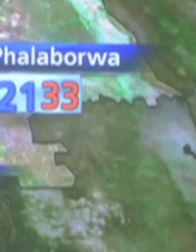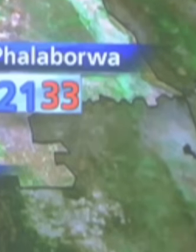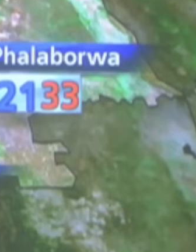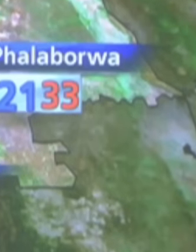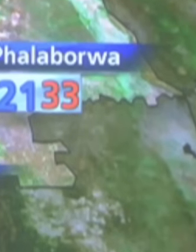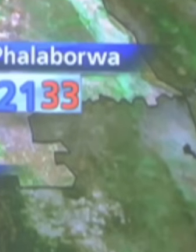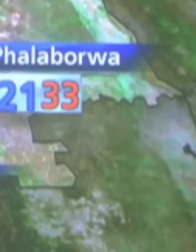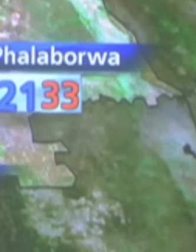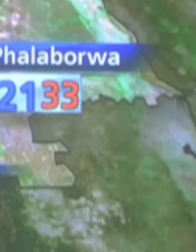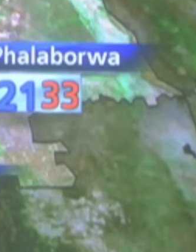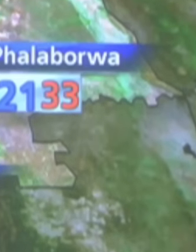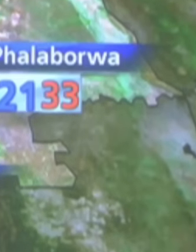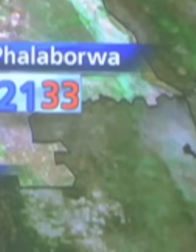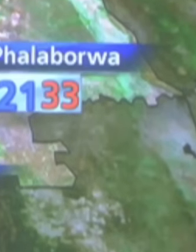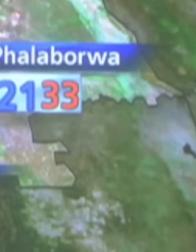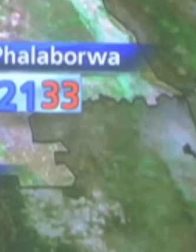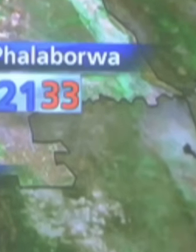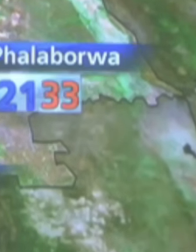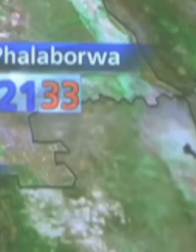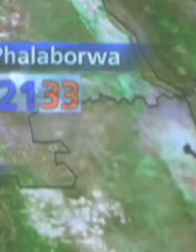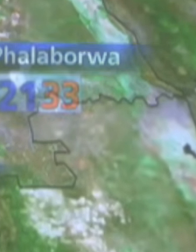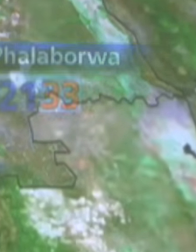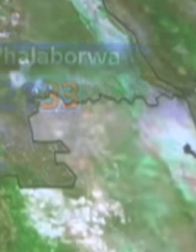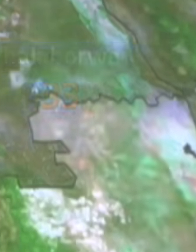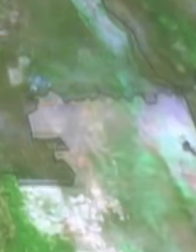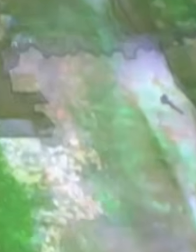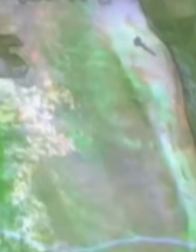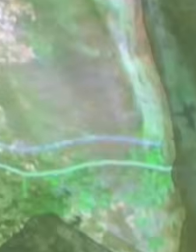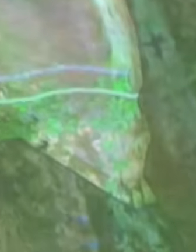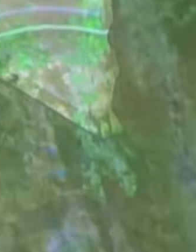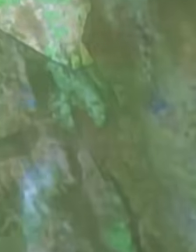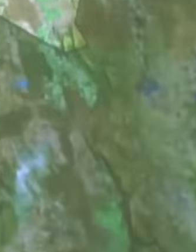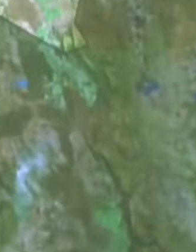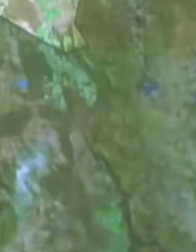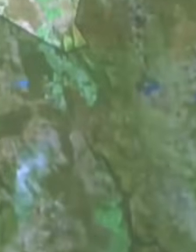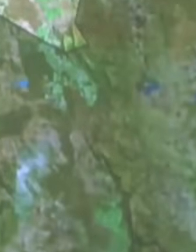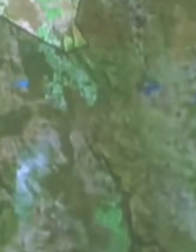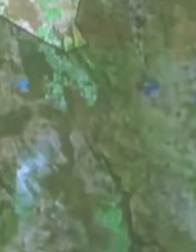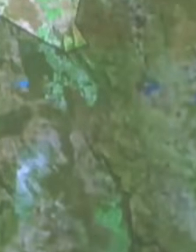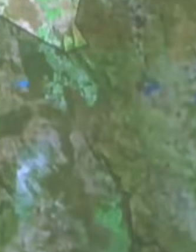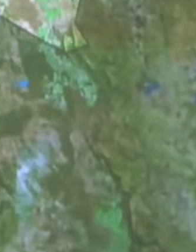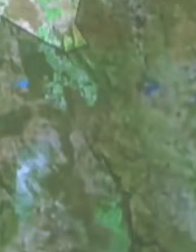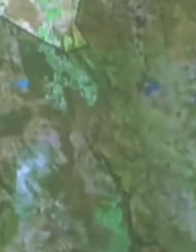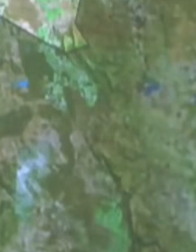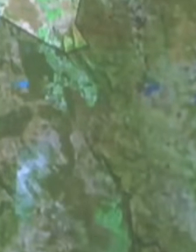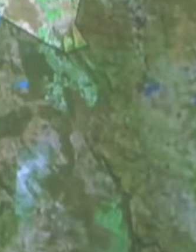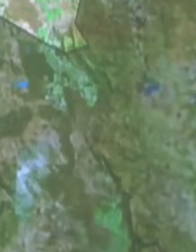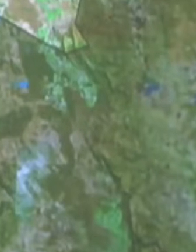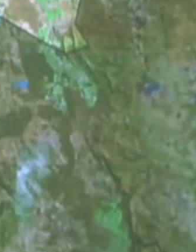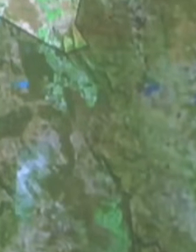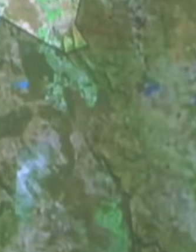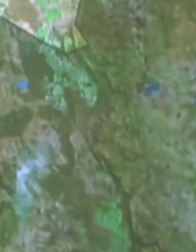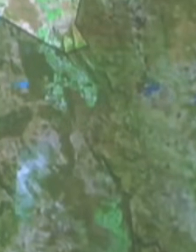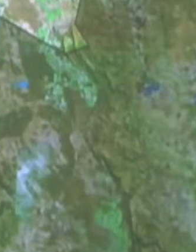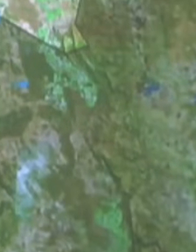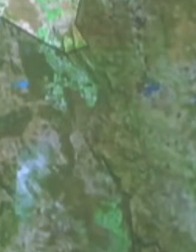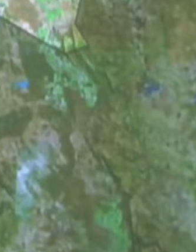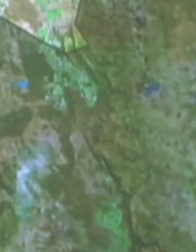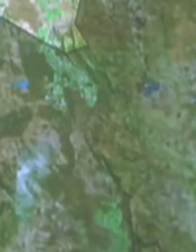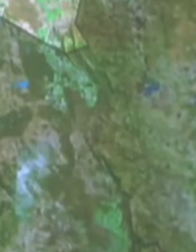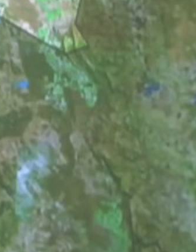ka lephalale o tla hona ka hare bolabile re kgadi re ritha fela ho mashome a mabedi a metso e re bon kaofela re shebile hona ka